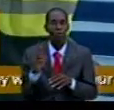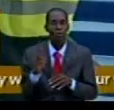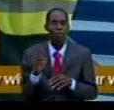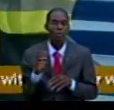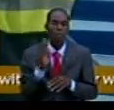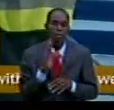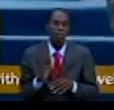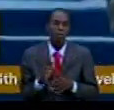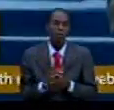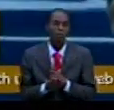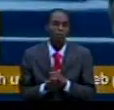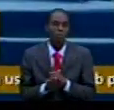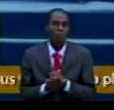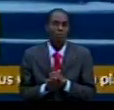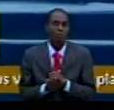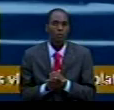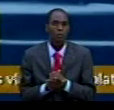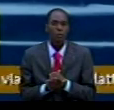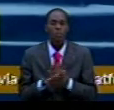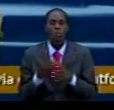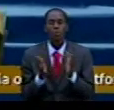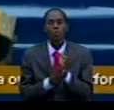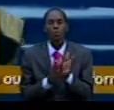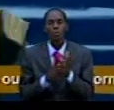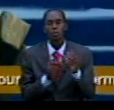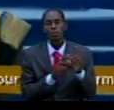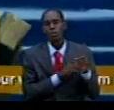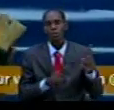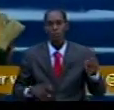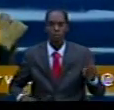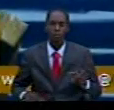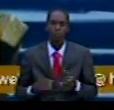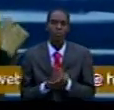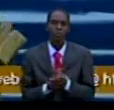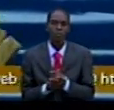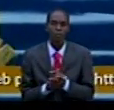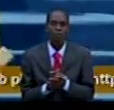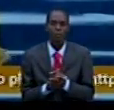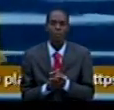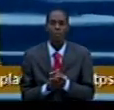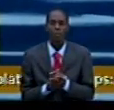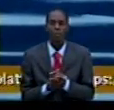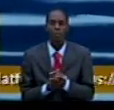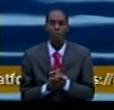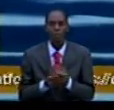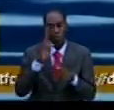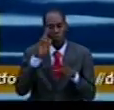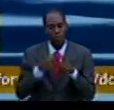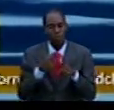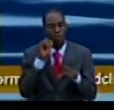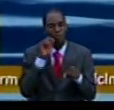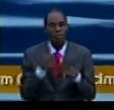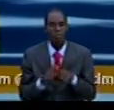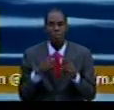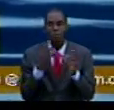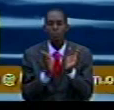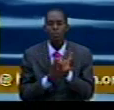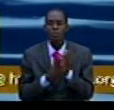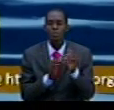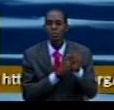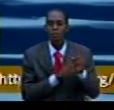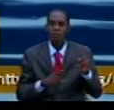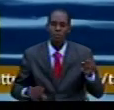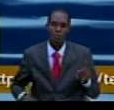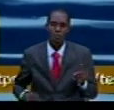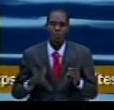body. Praise the Lord! Brethren, praise the Lord! By the